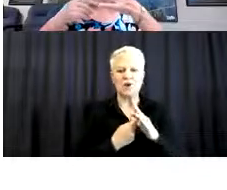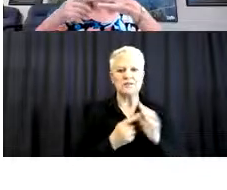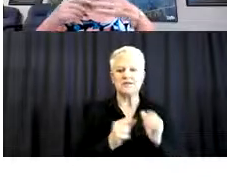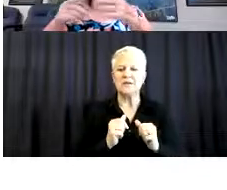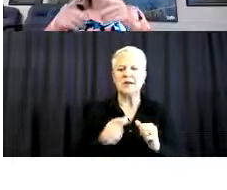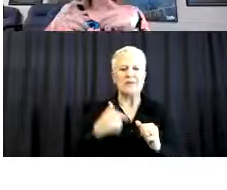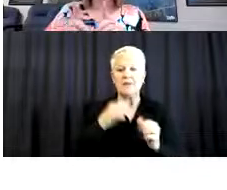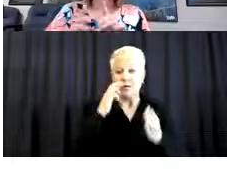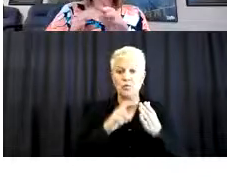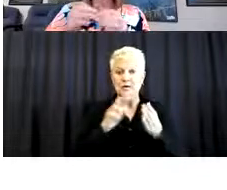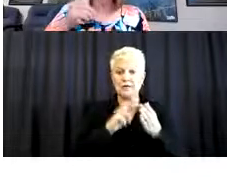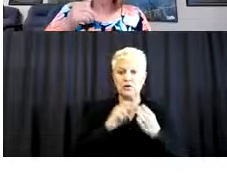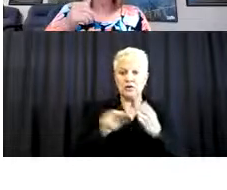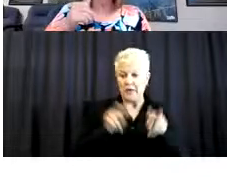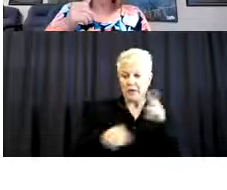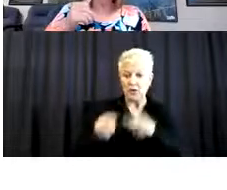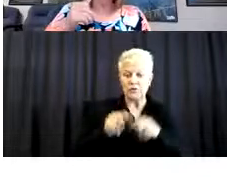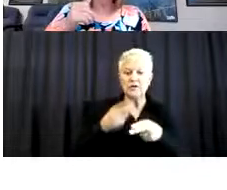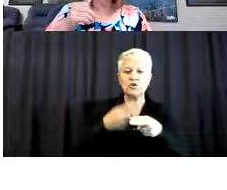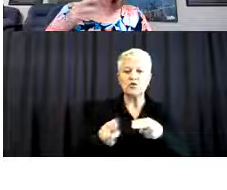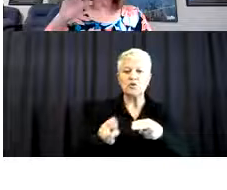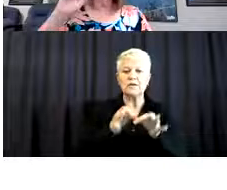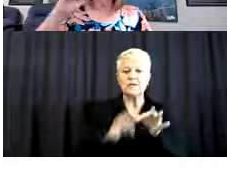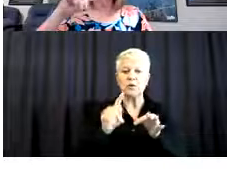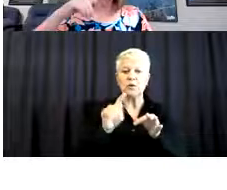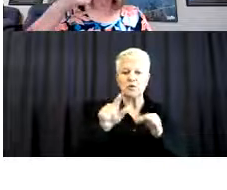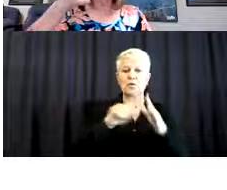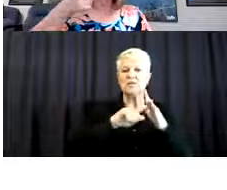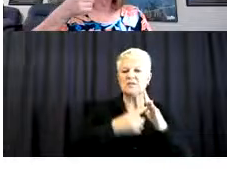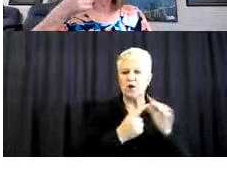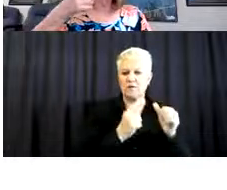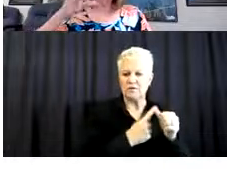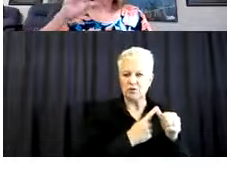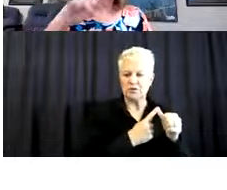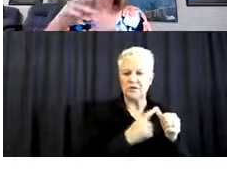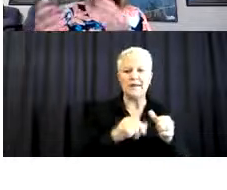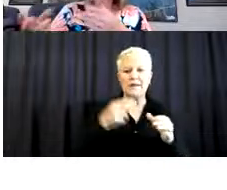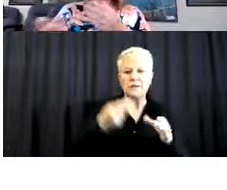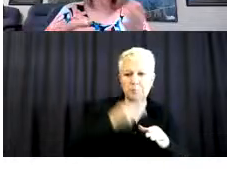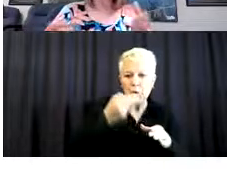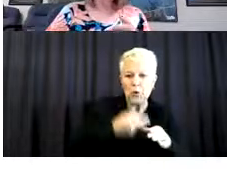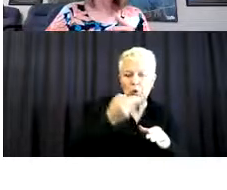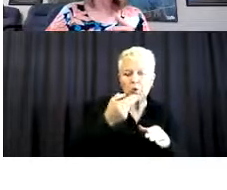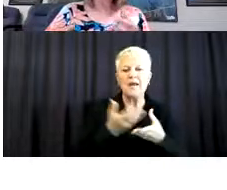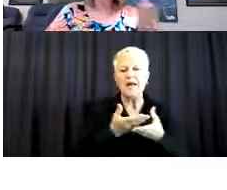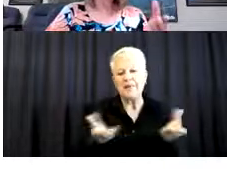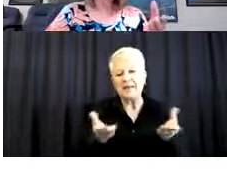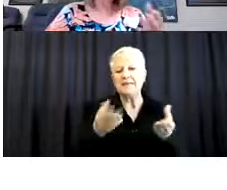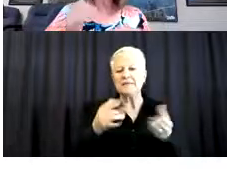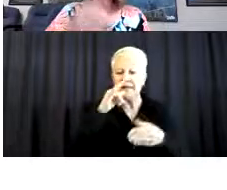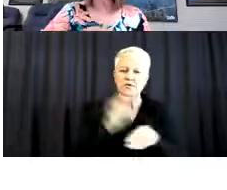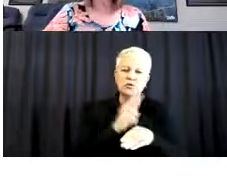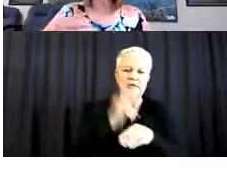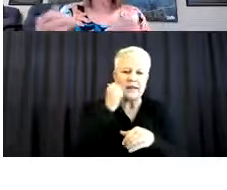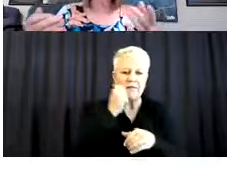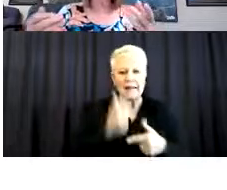been research that's looked at short, simple tools start first. So something like the spoon, things kids use in our everyday life,